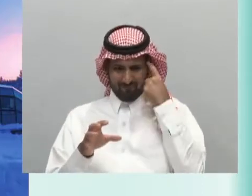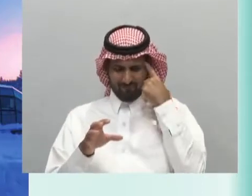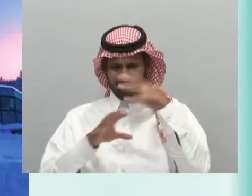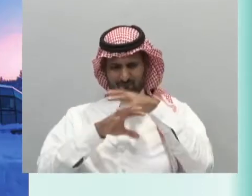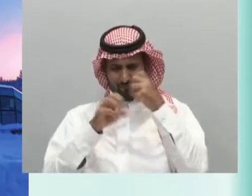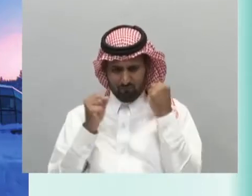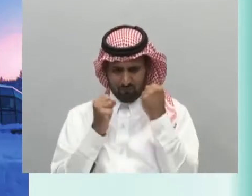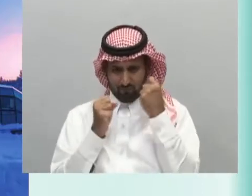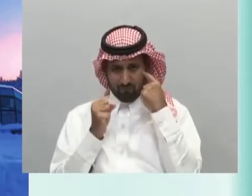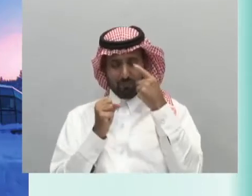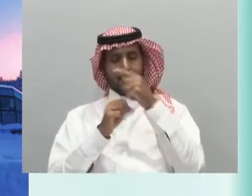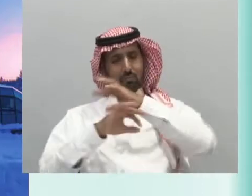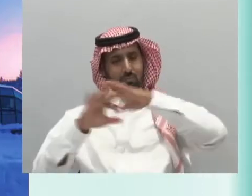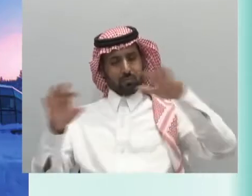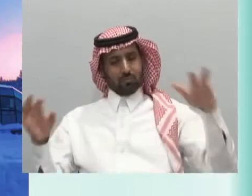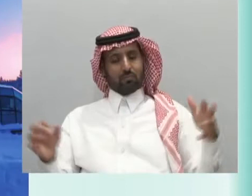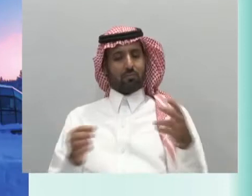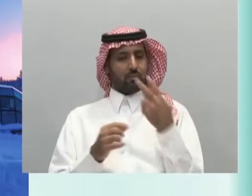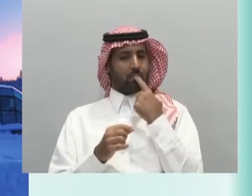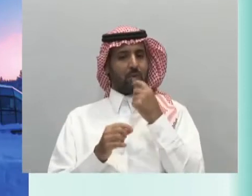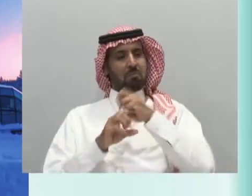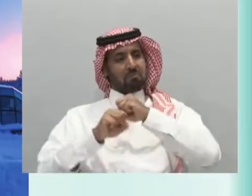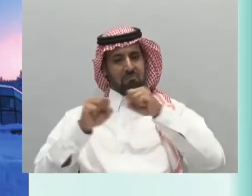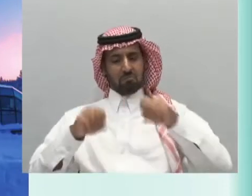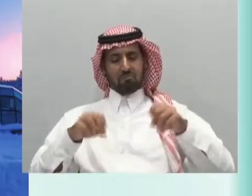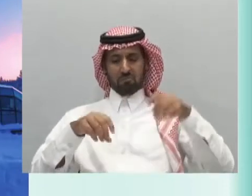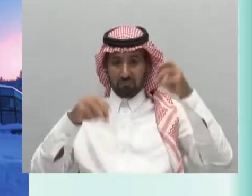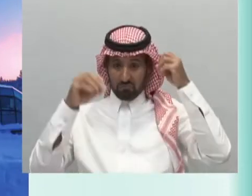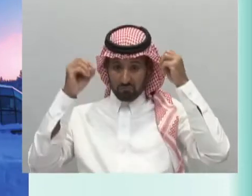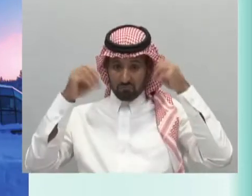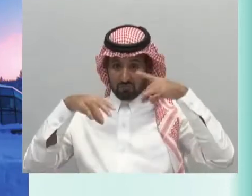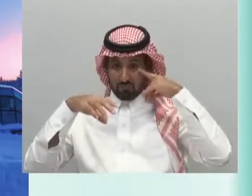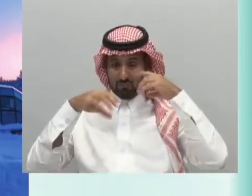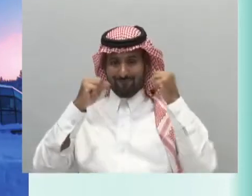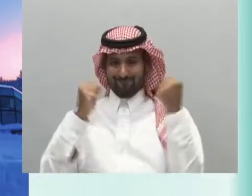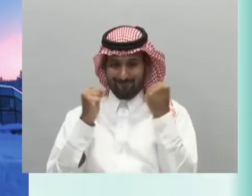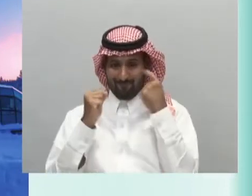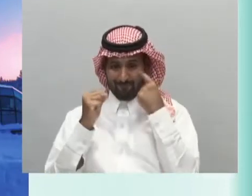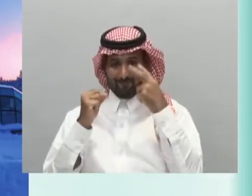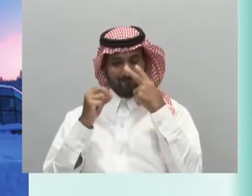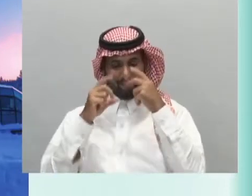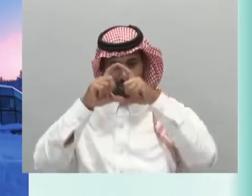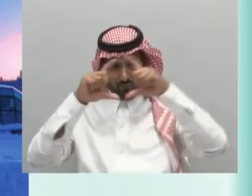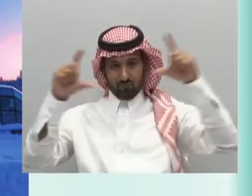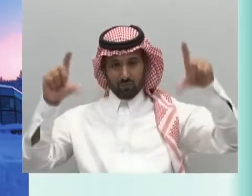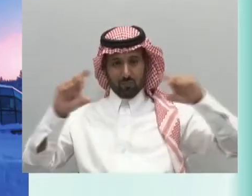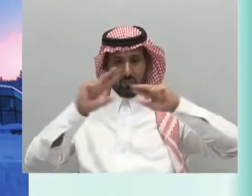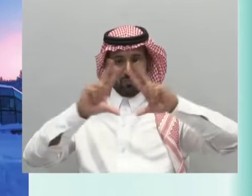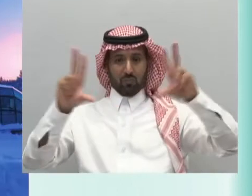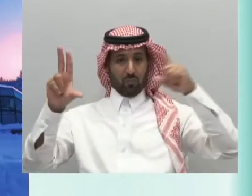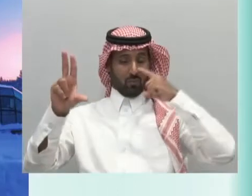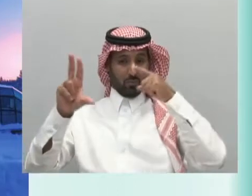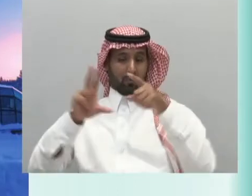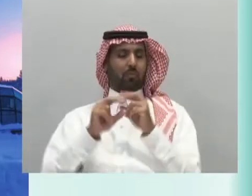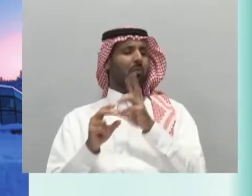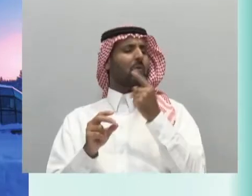very cold area. You can have snow igloo and you can have also glass igloo. Which one you prefer?